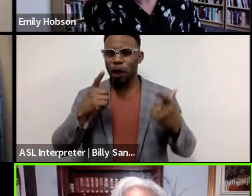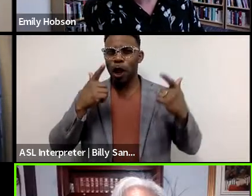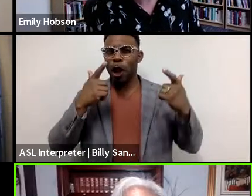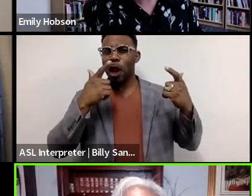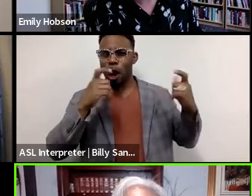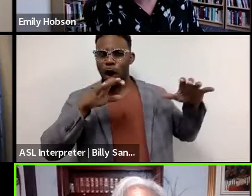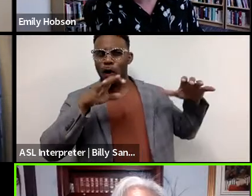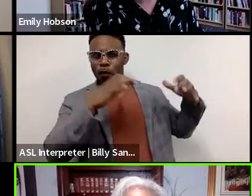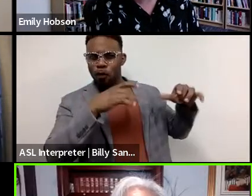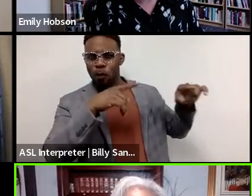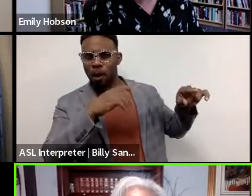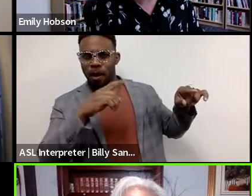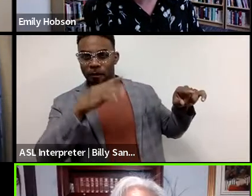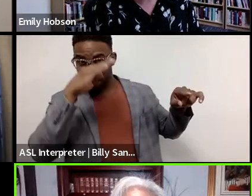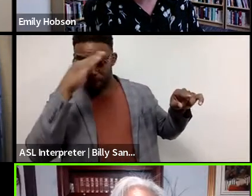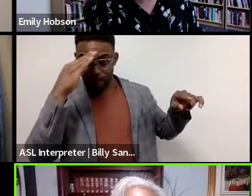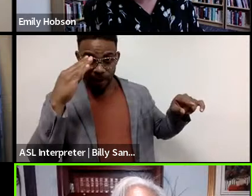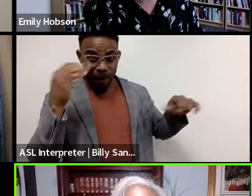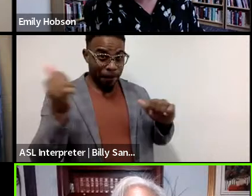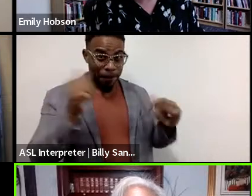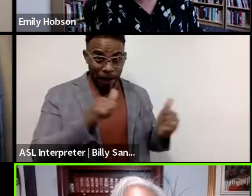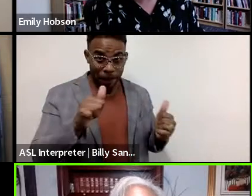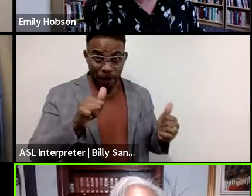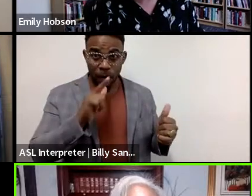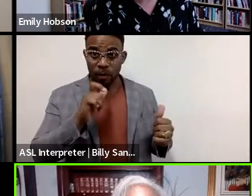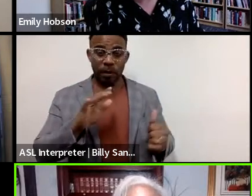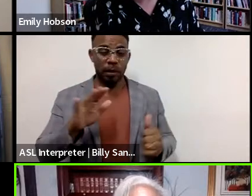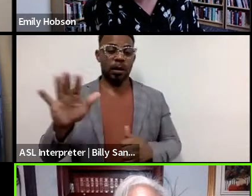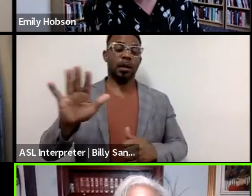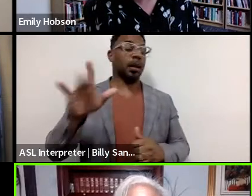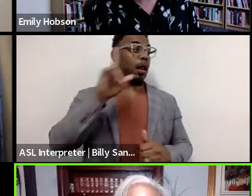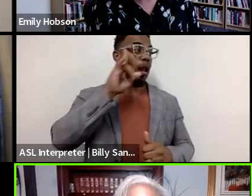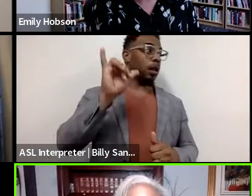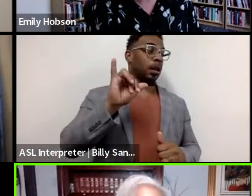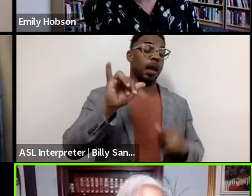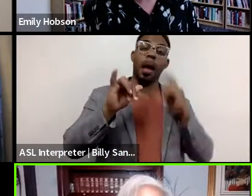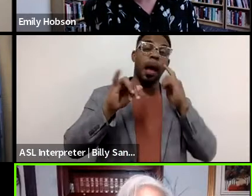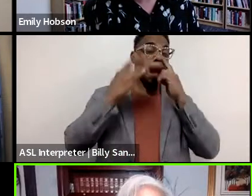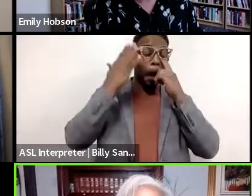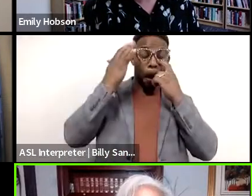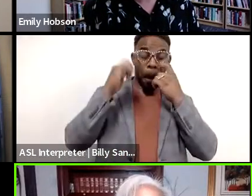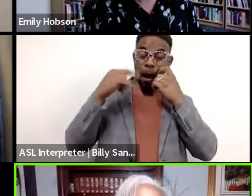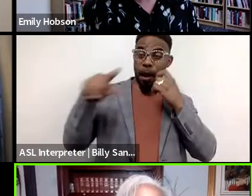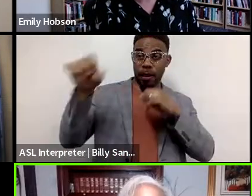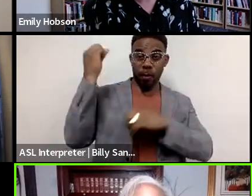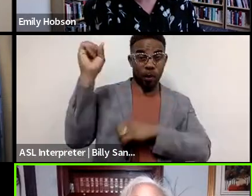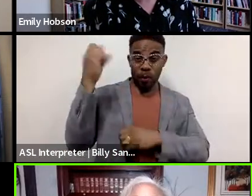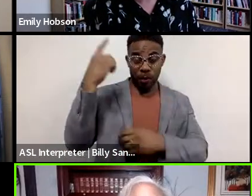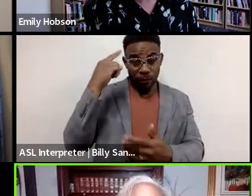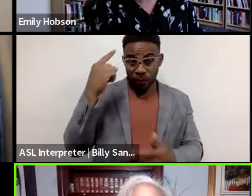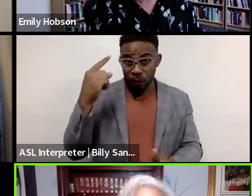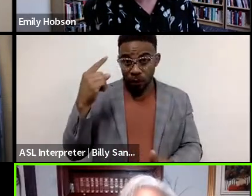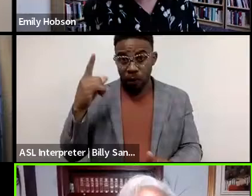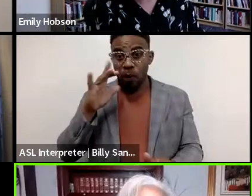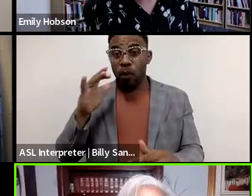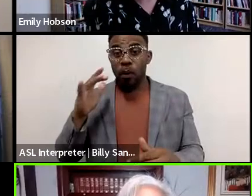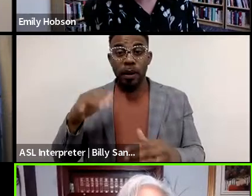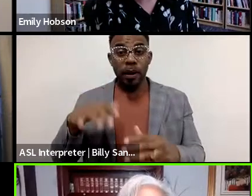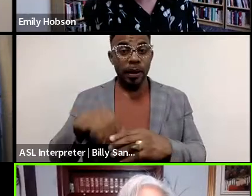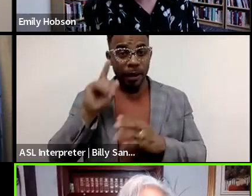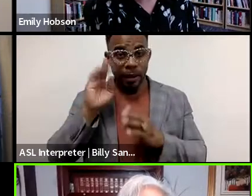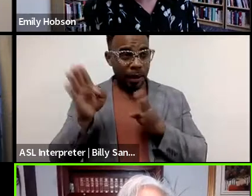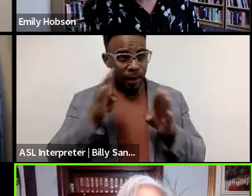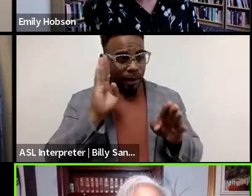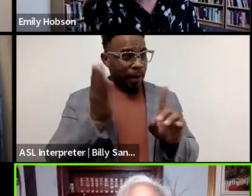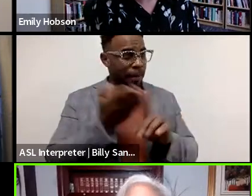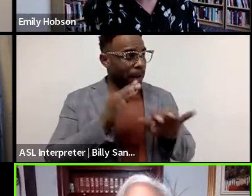large group of Black Baptists who were like, look, I don't know why you're out there protesting. We're going to get ours in the by